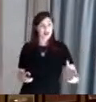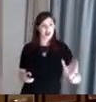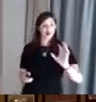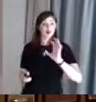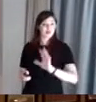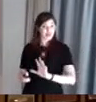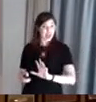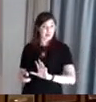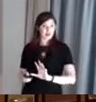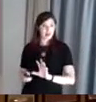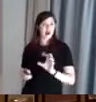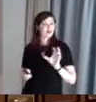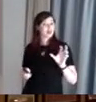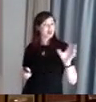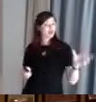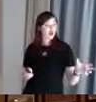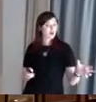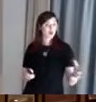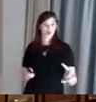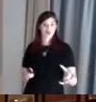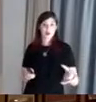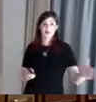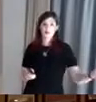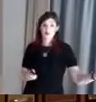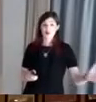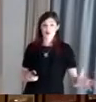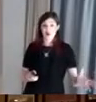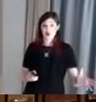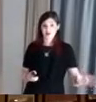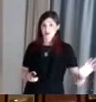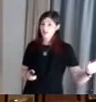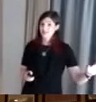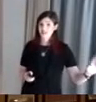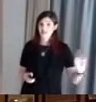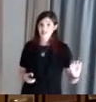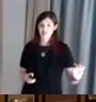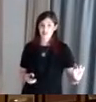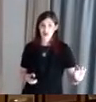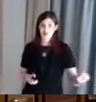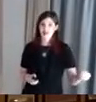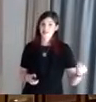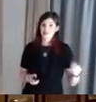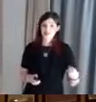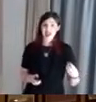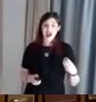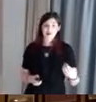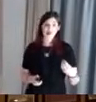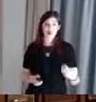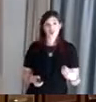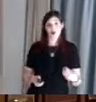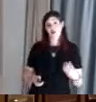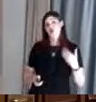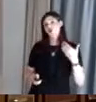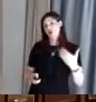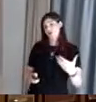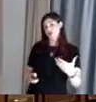say, well, when this happens, how does it interrupt or disrupt the movement of trains? In this case, it didn't. But it does absolutely